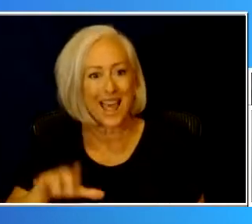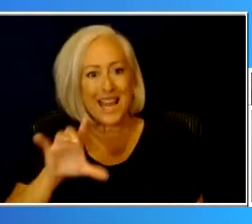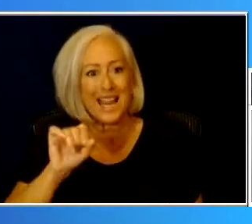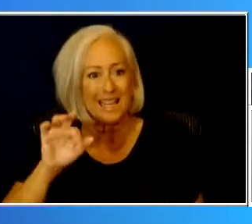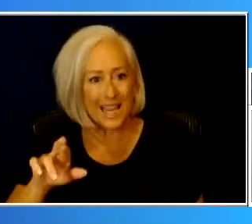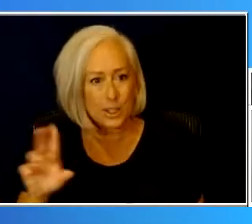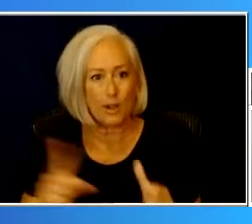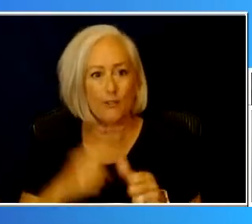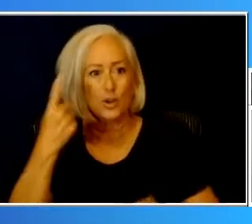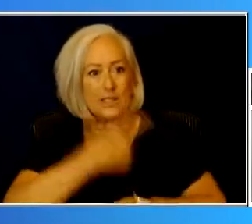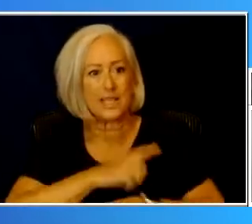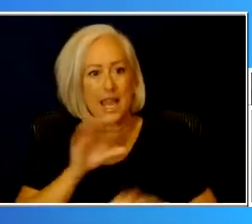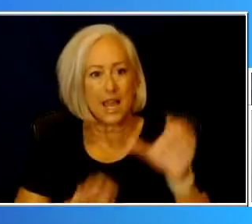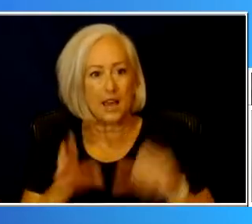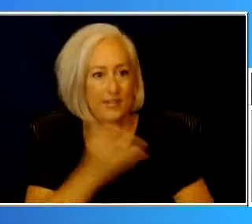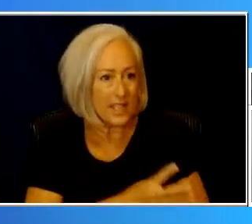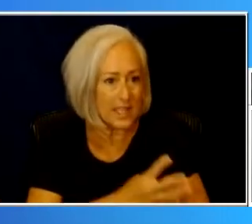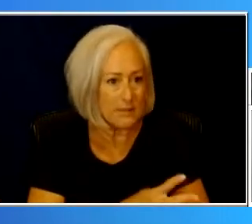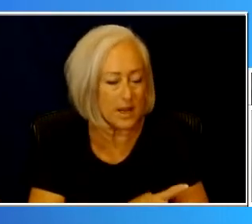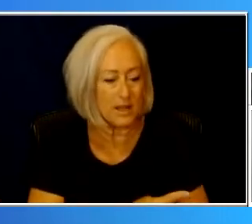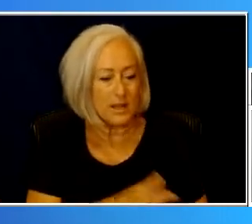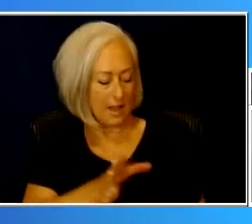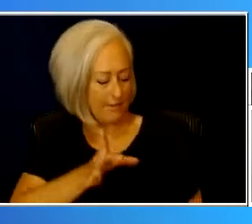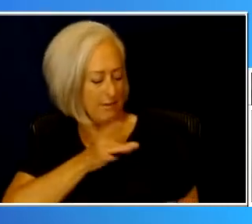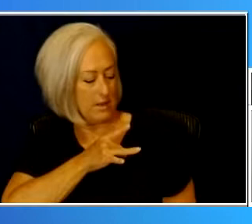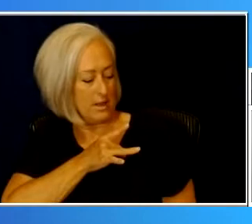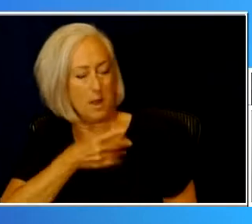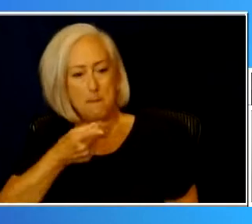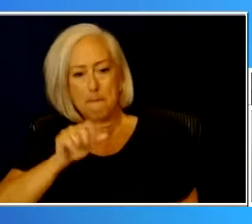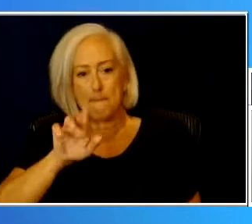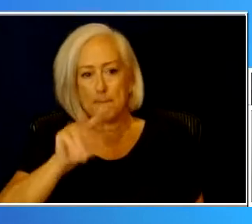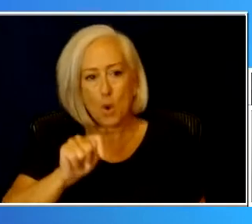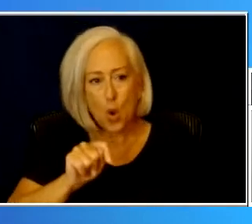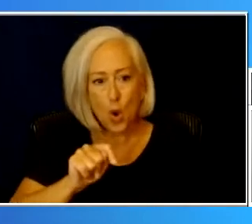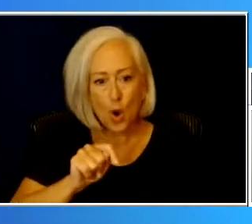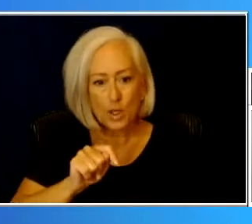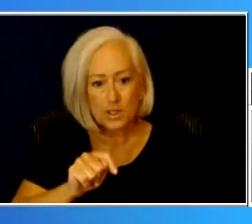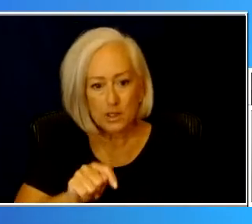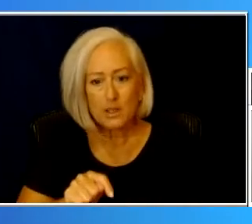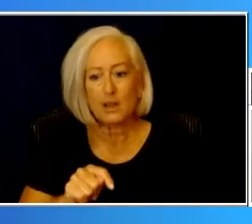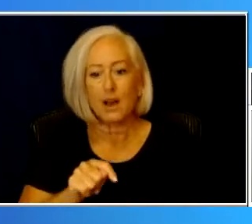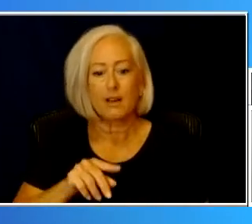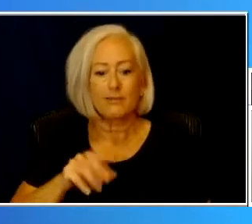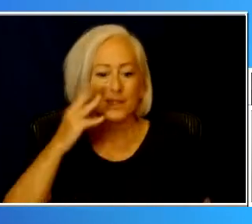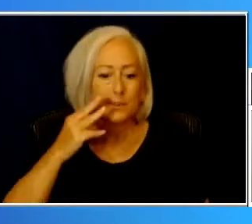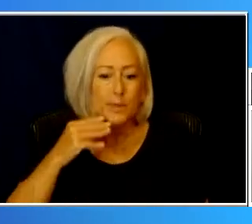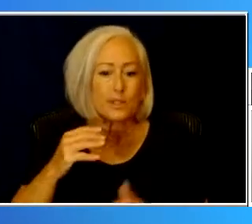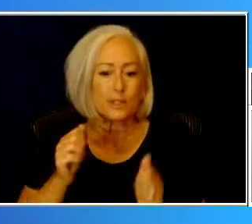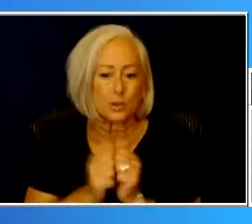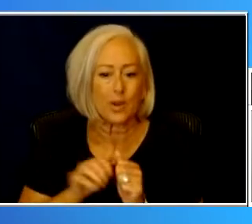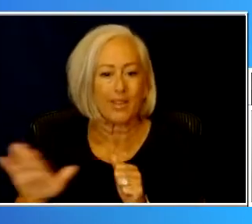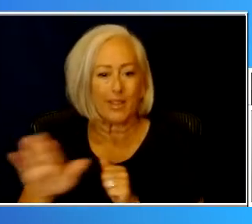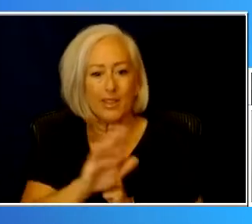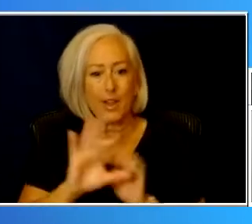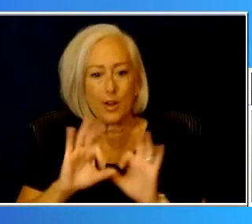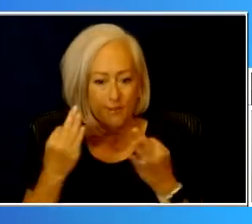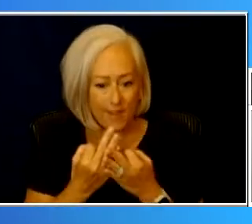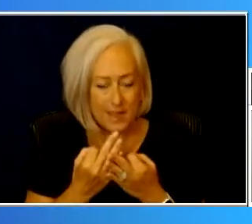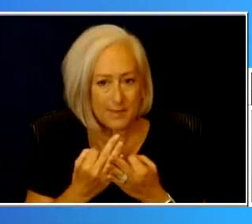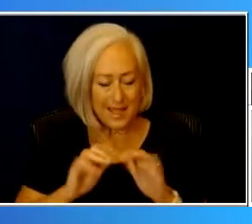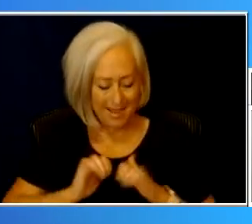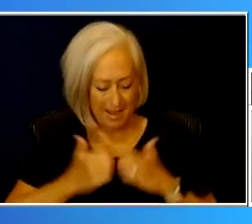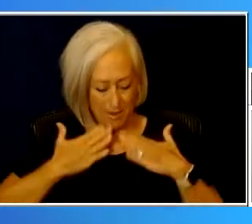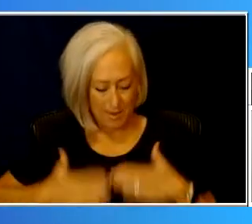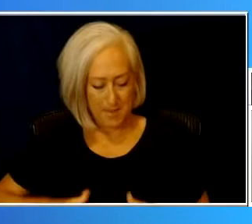getting a port, of walking through that journey with their family and how all of the changes in their body, and then getting back to normal